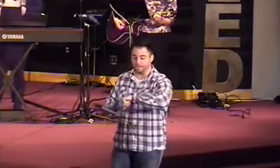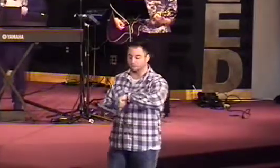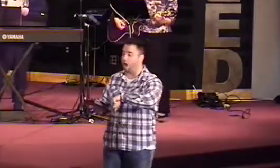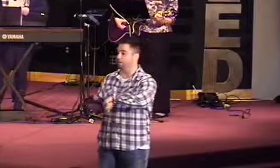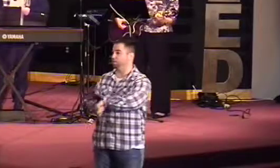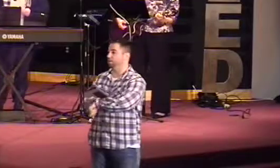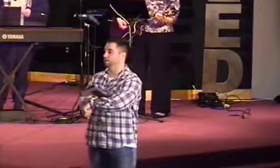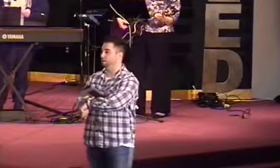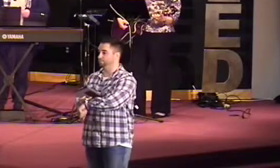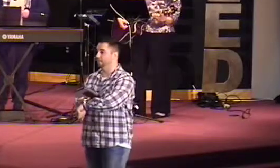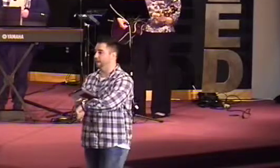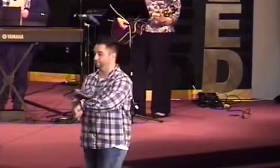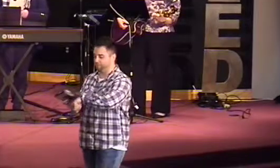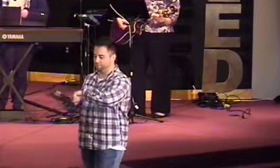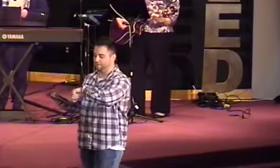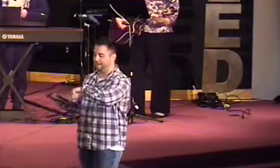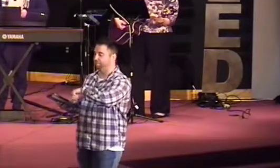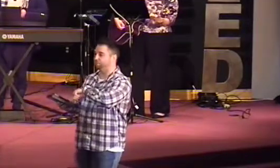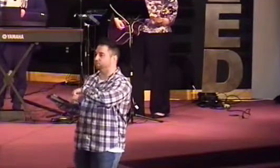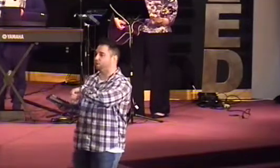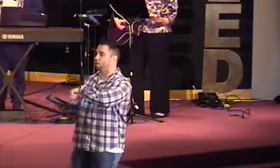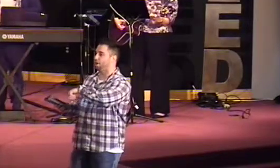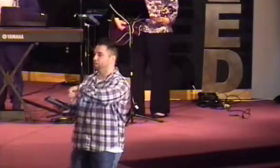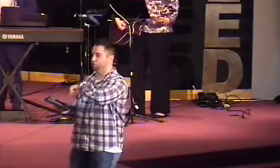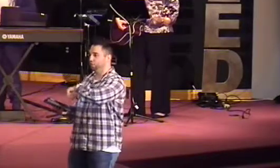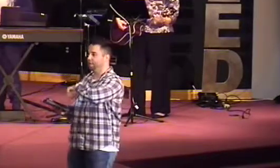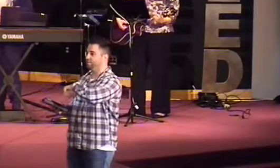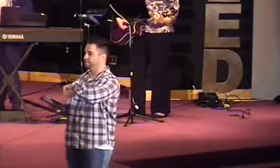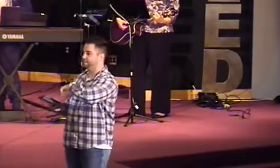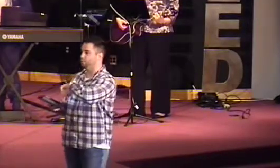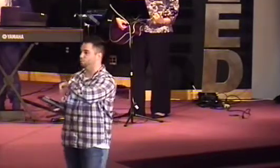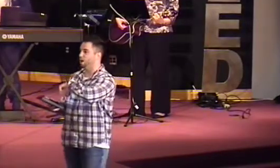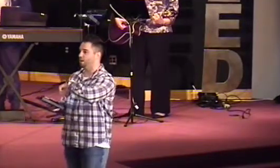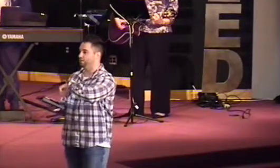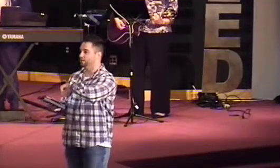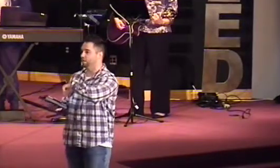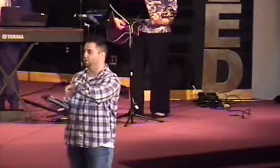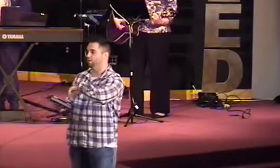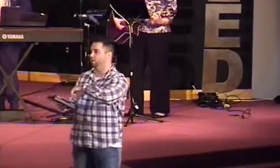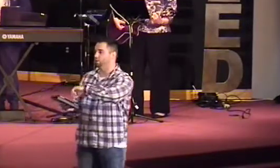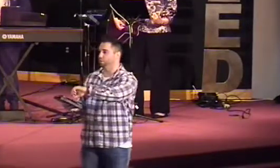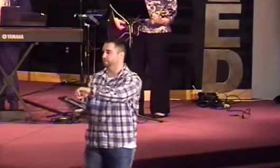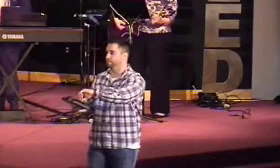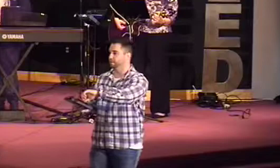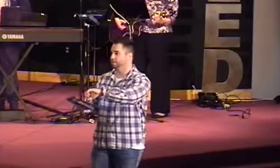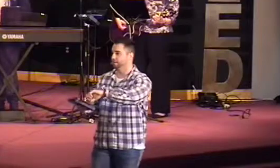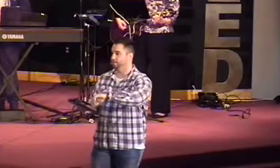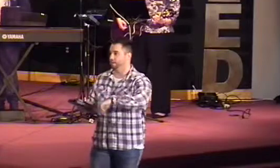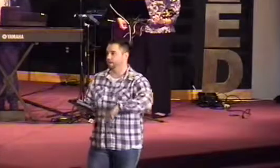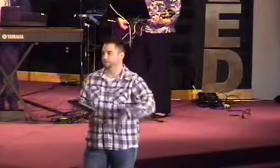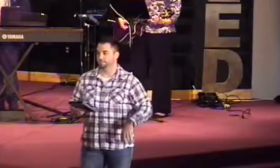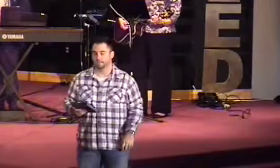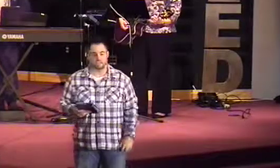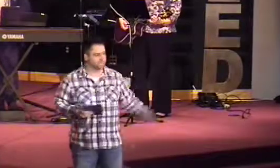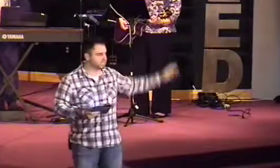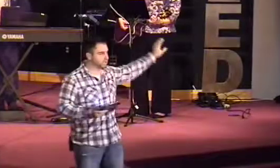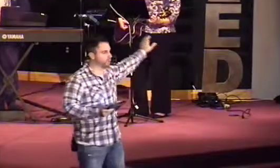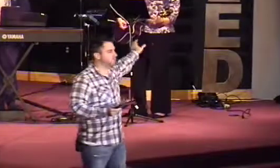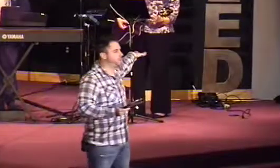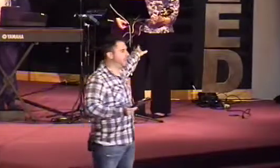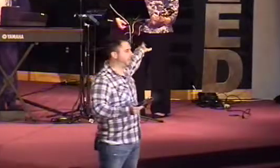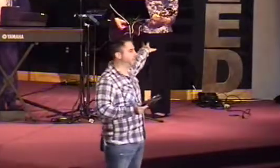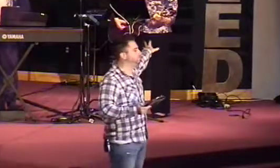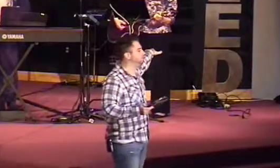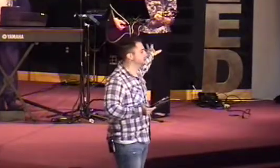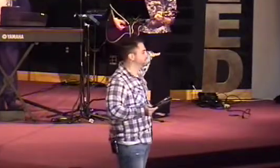She had a watch that was lit up, and she could not, it was so dark, she could not even see the watch on her wrist that was there. She says, I